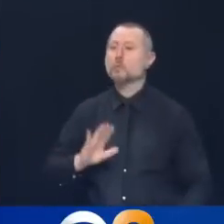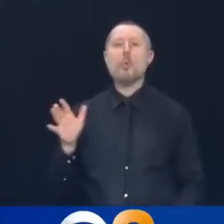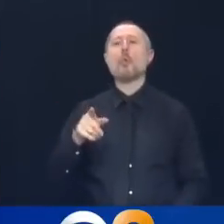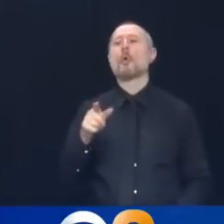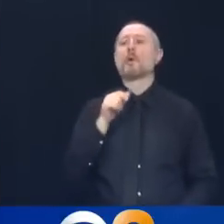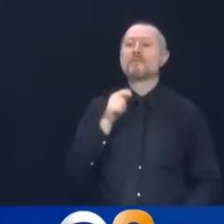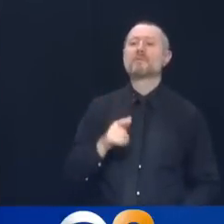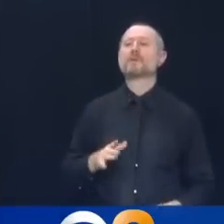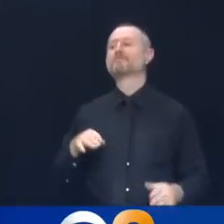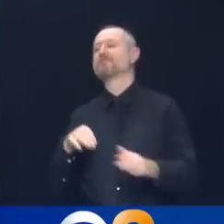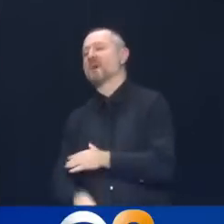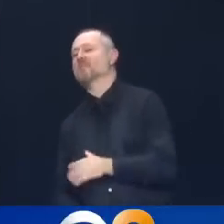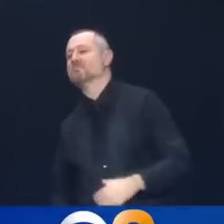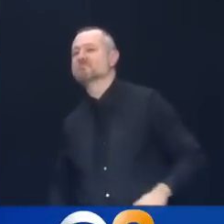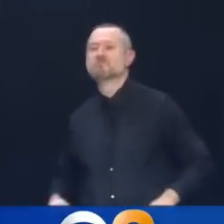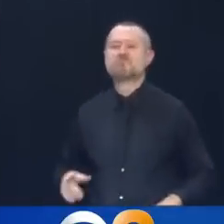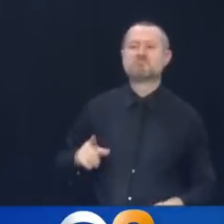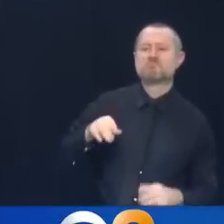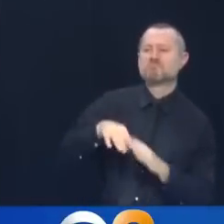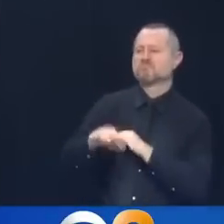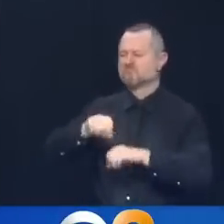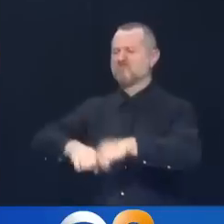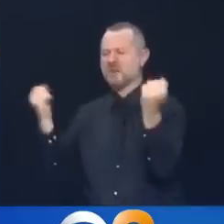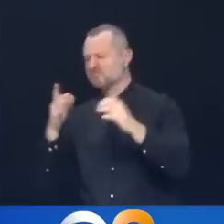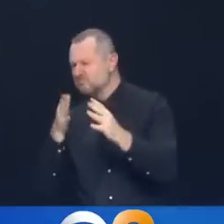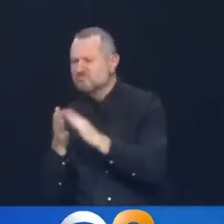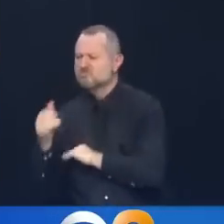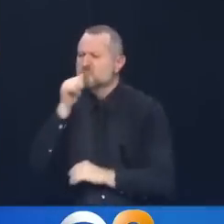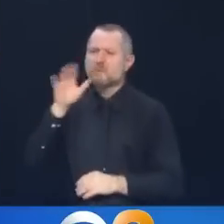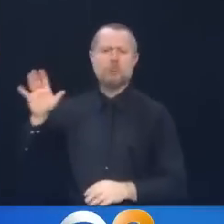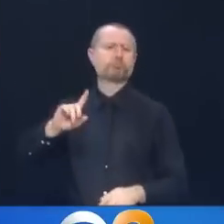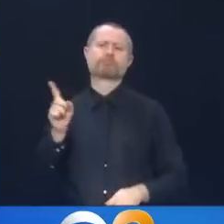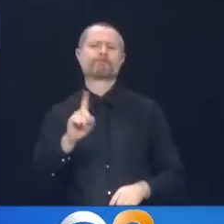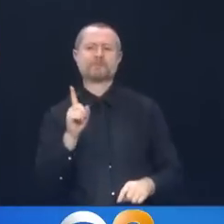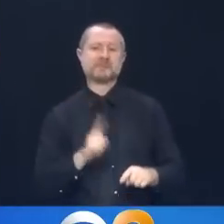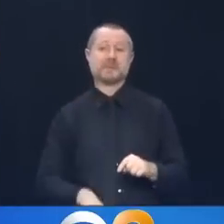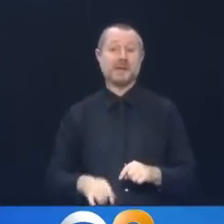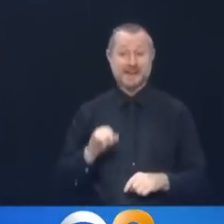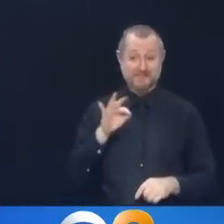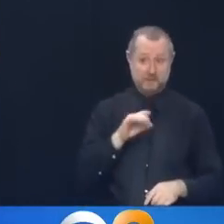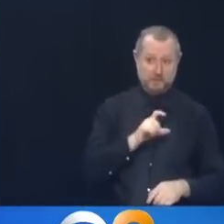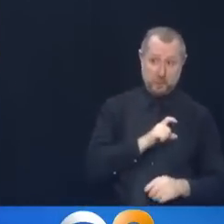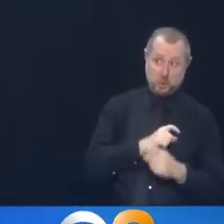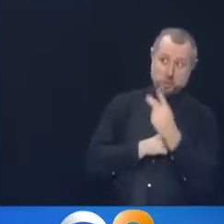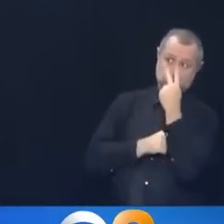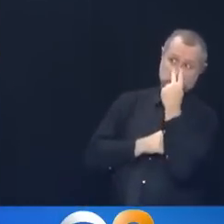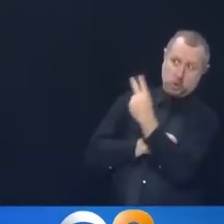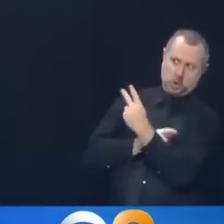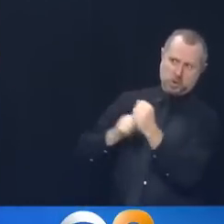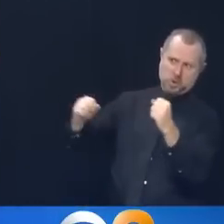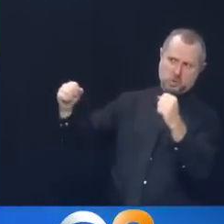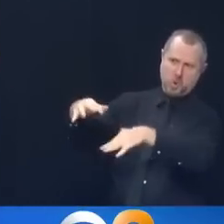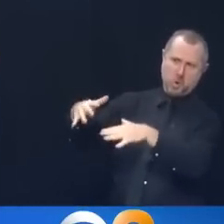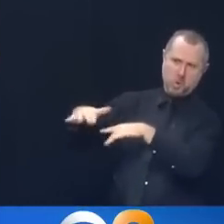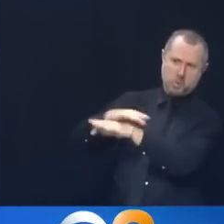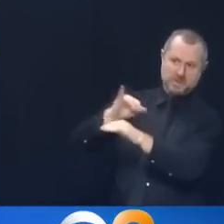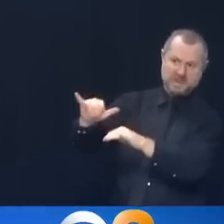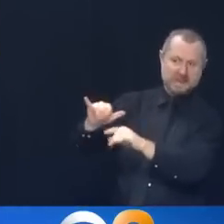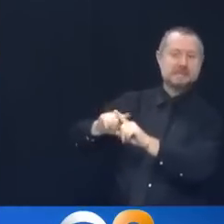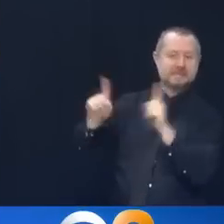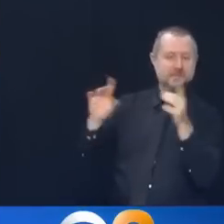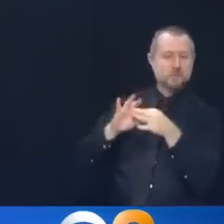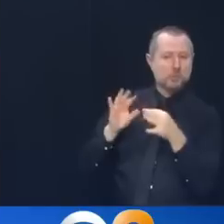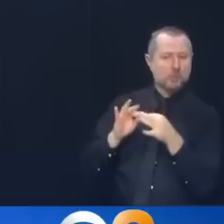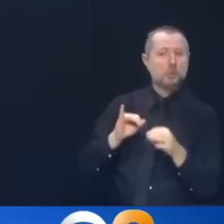privacy. Don't do any of that. But if you see it, stop it. Which is different, John, than